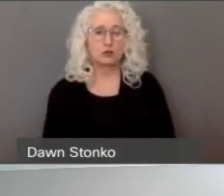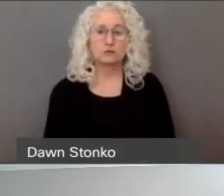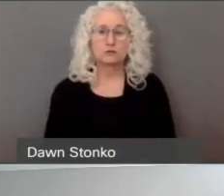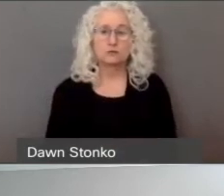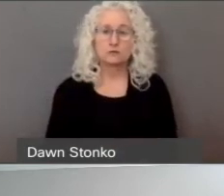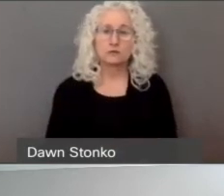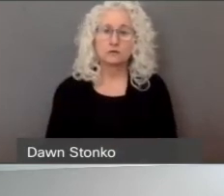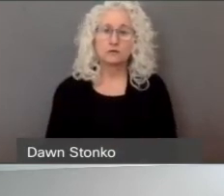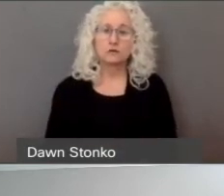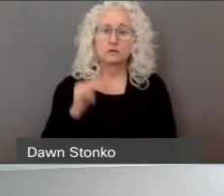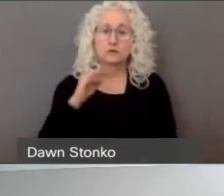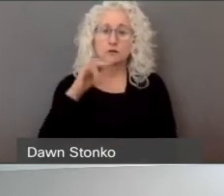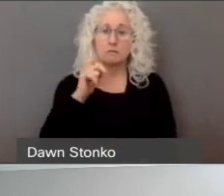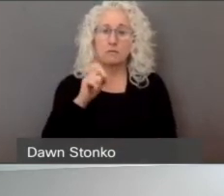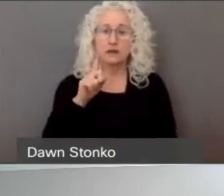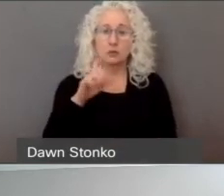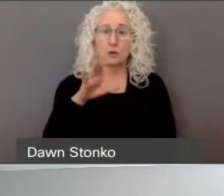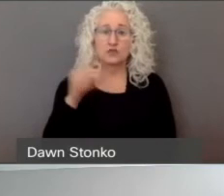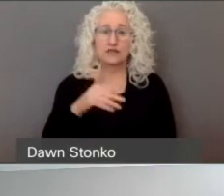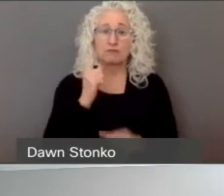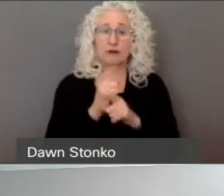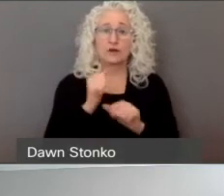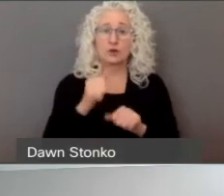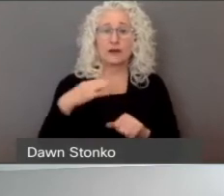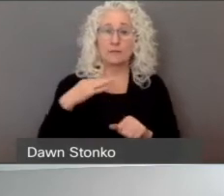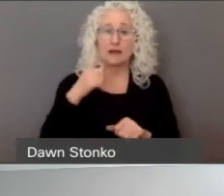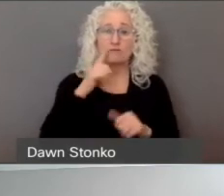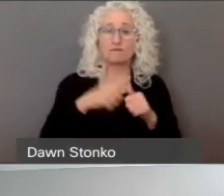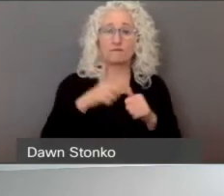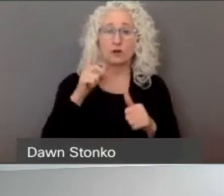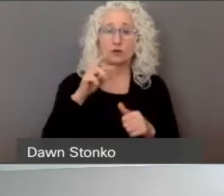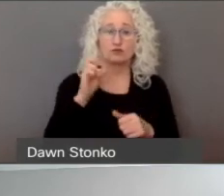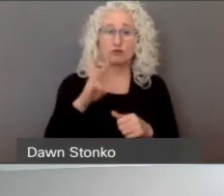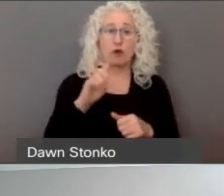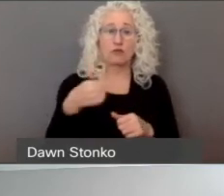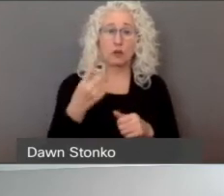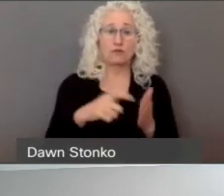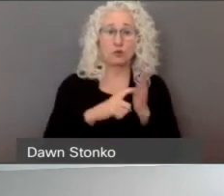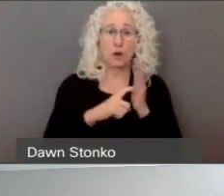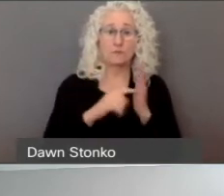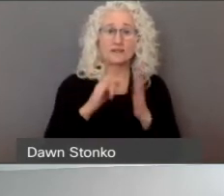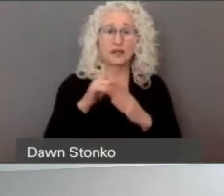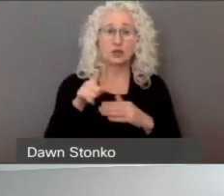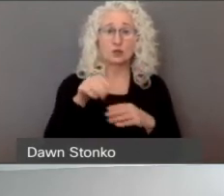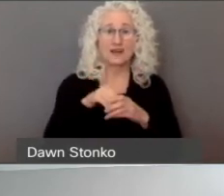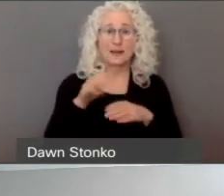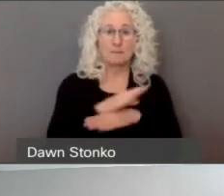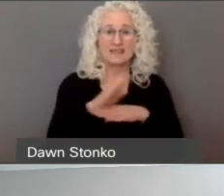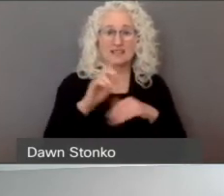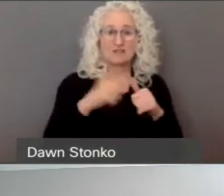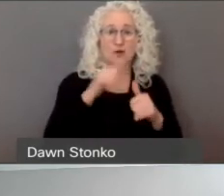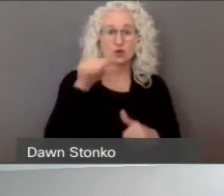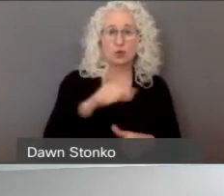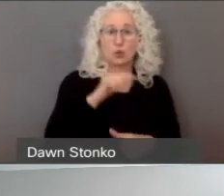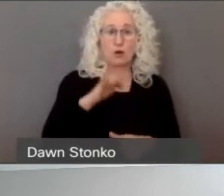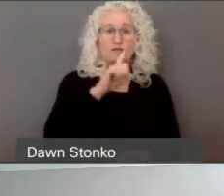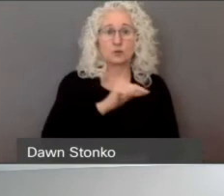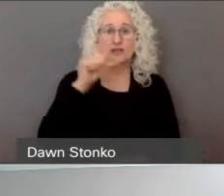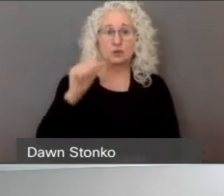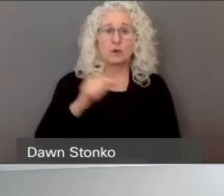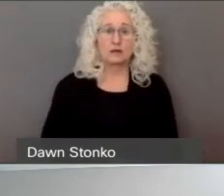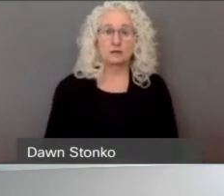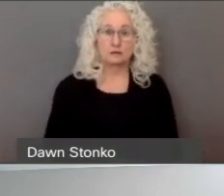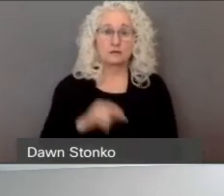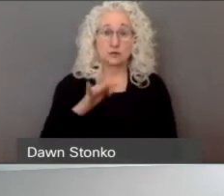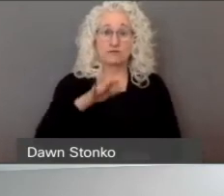Yeah, Mike, you're 100% right. You can apply for first draw. I think the only requirement was that you were in business the first quarter of 2020. Yeah. So